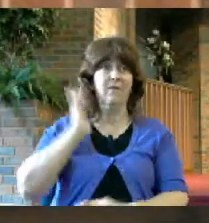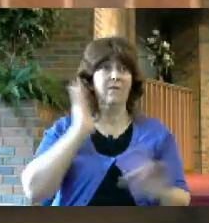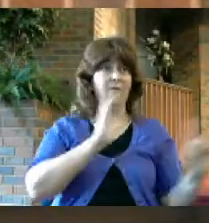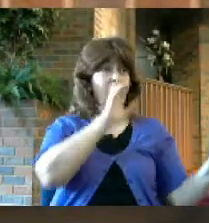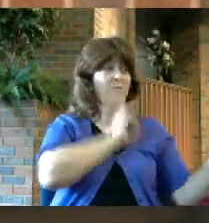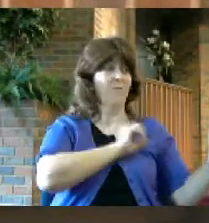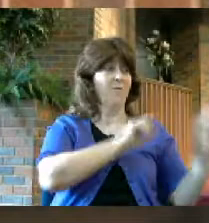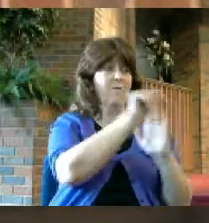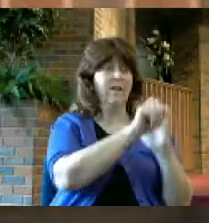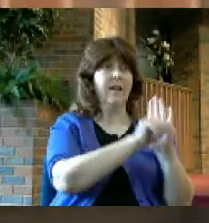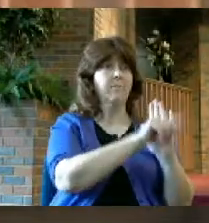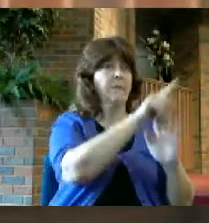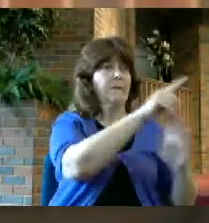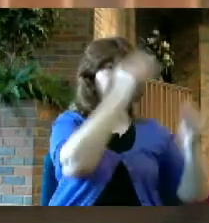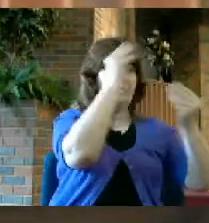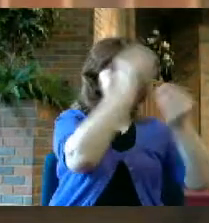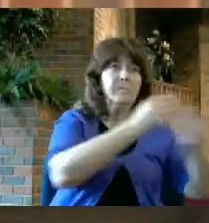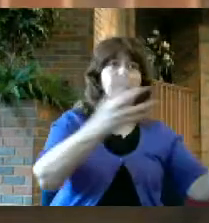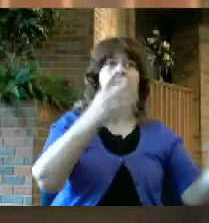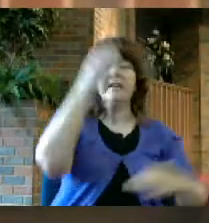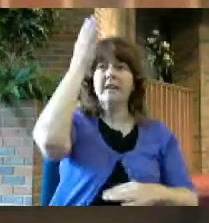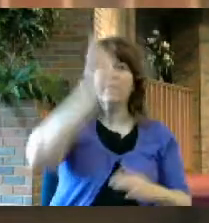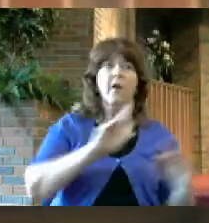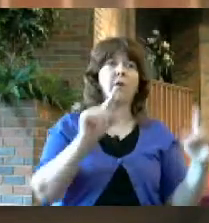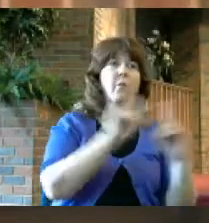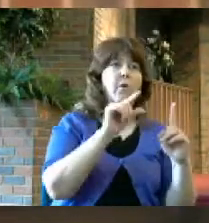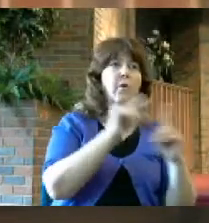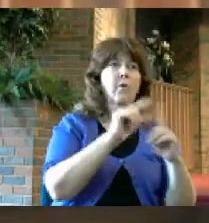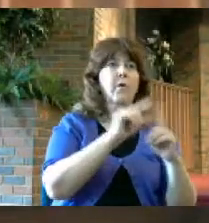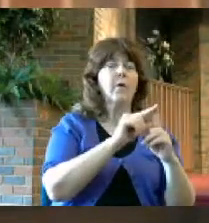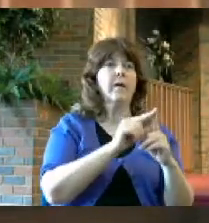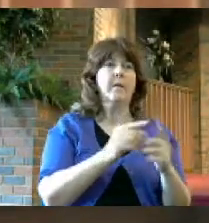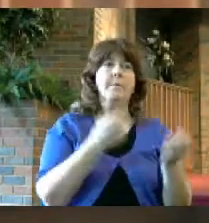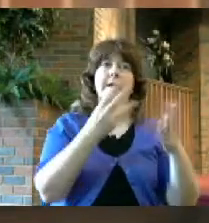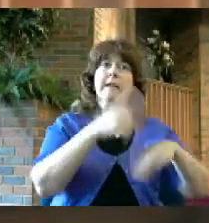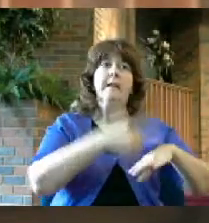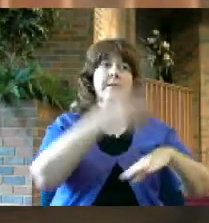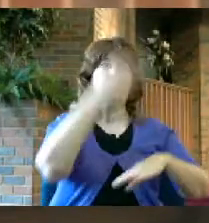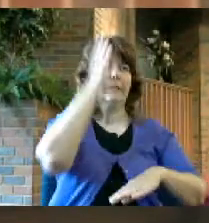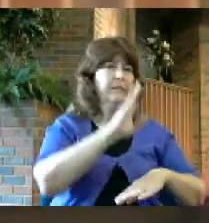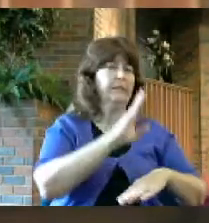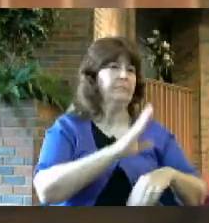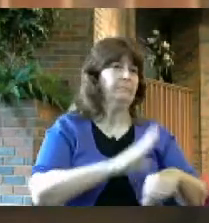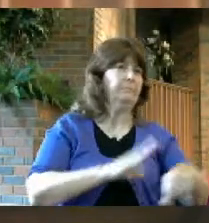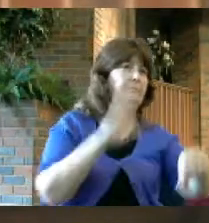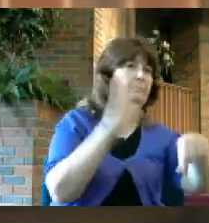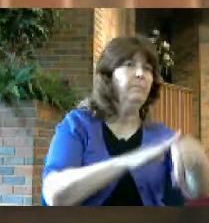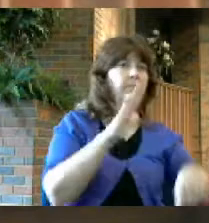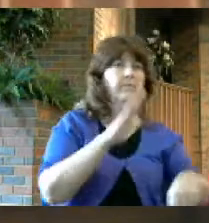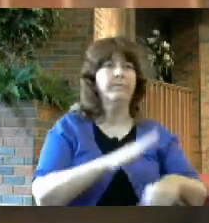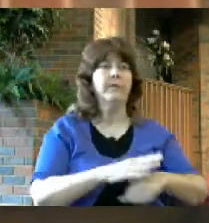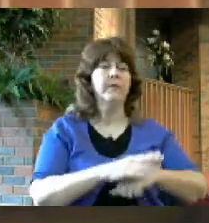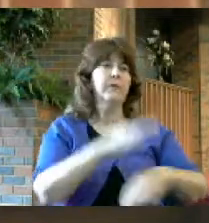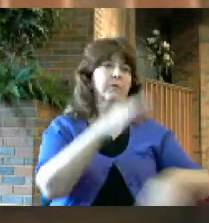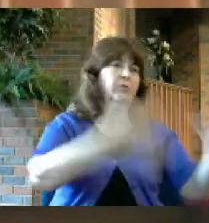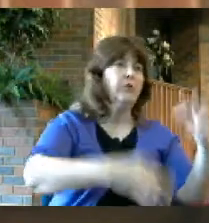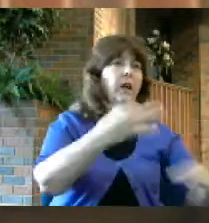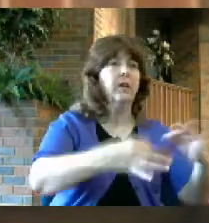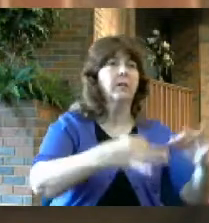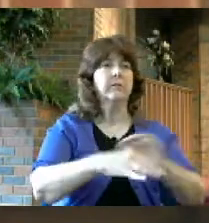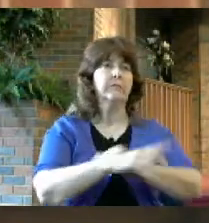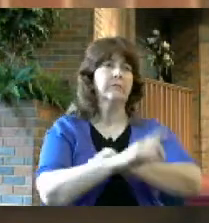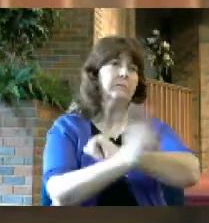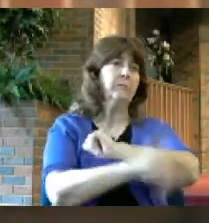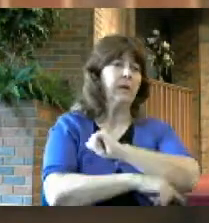that word was often a word of condemnation. It was often a word of judgment, where the people were living immoral lives and God